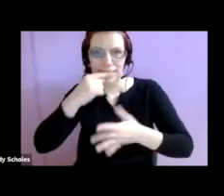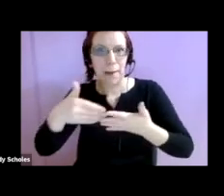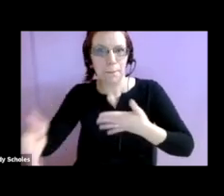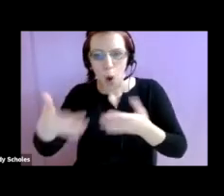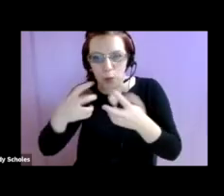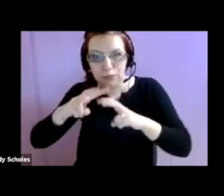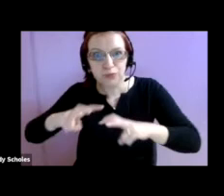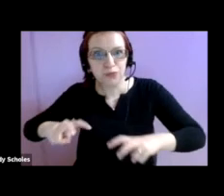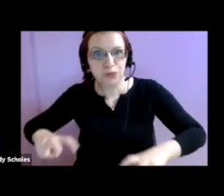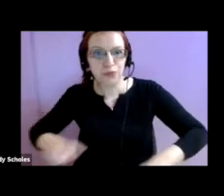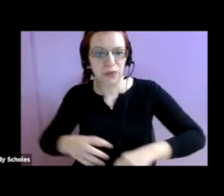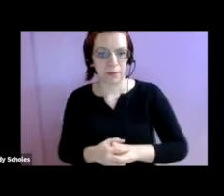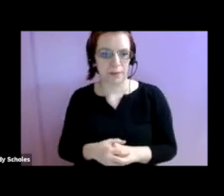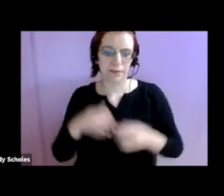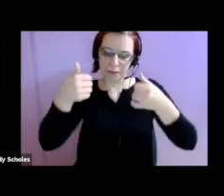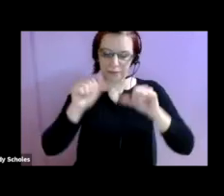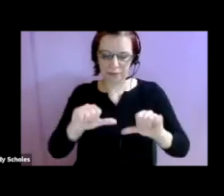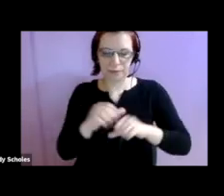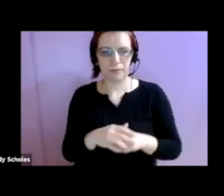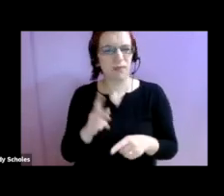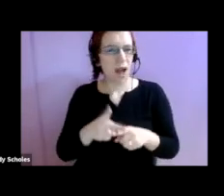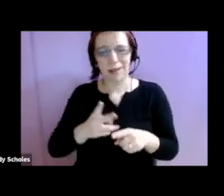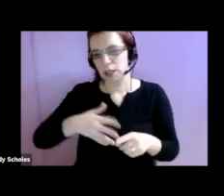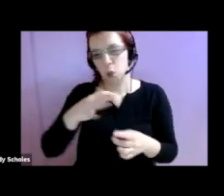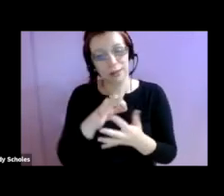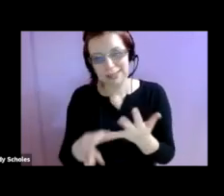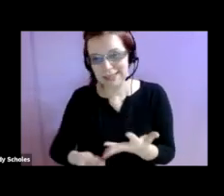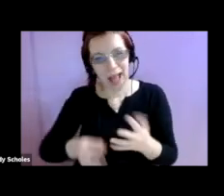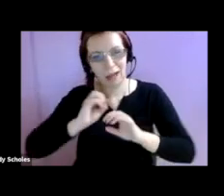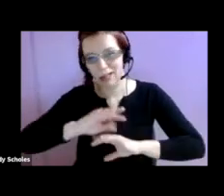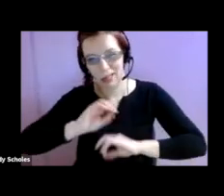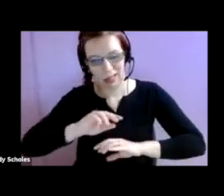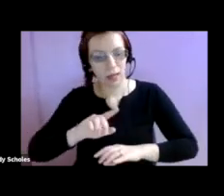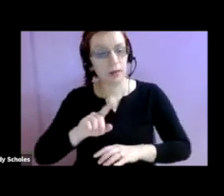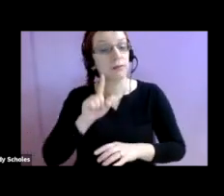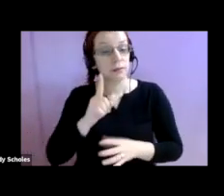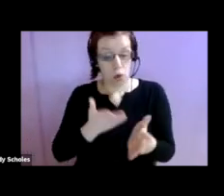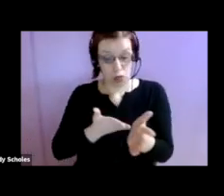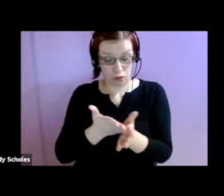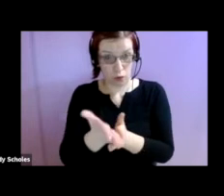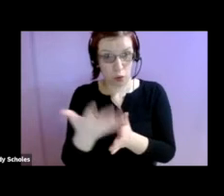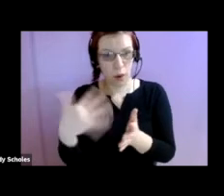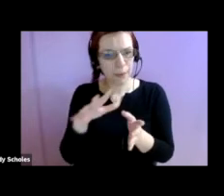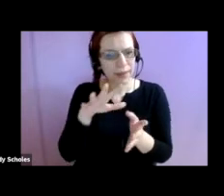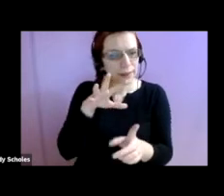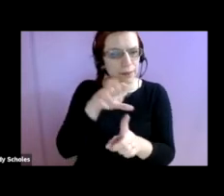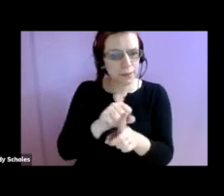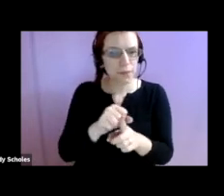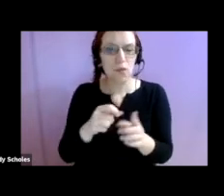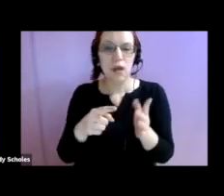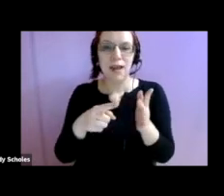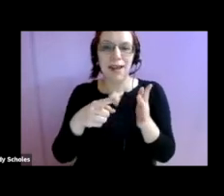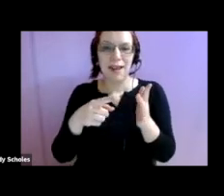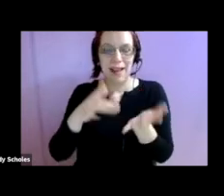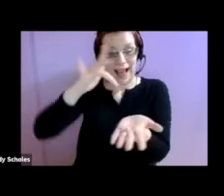In there, again, I won't talk about it in detail, but there's the discovery throughout this of what are called intermediate mass black holes